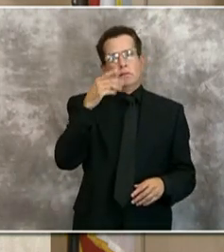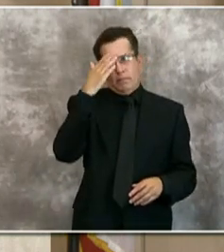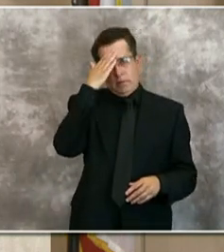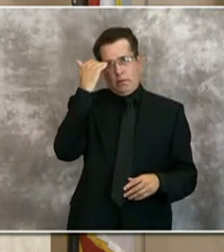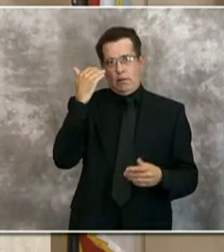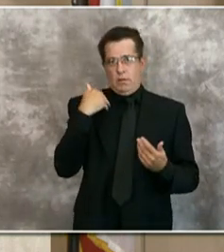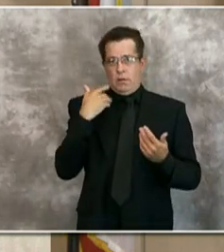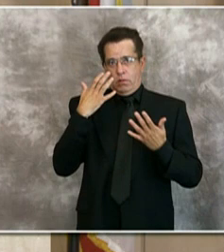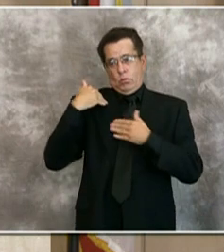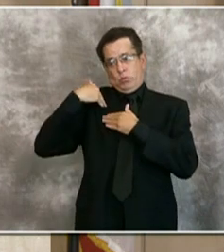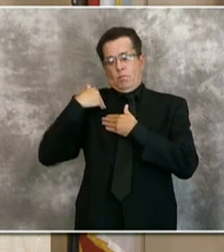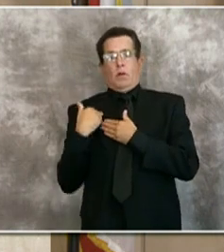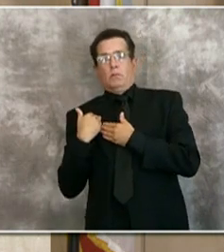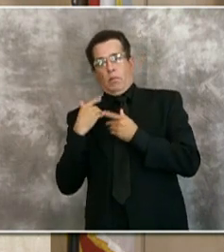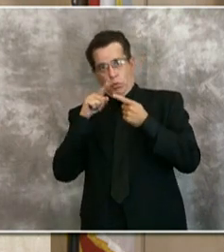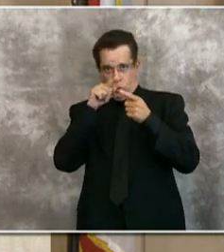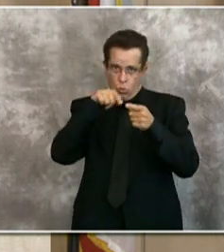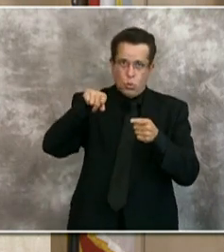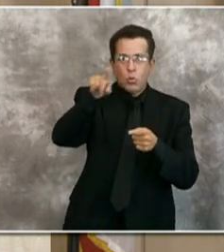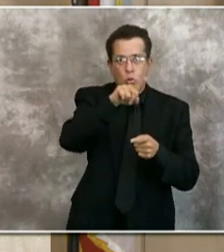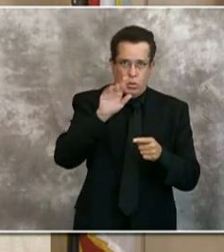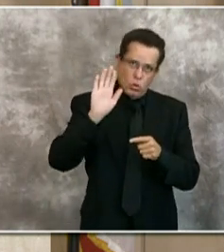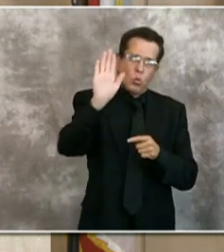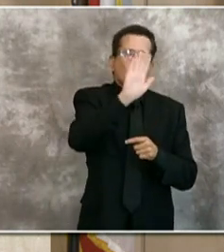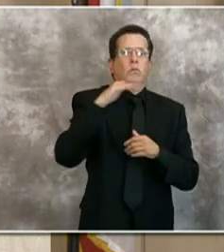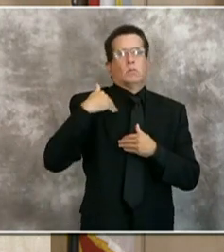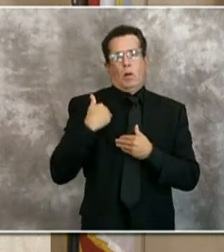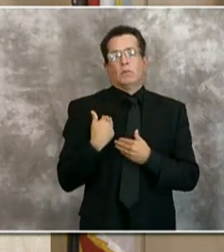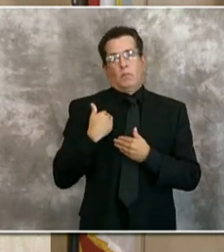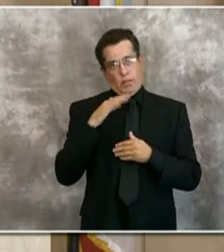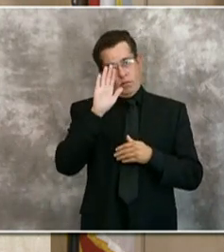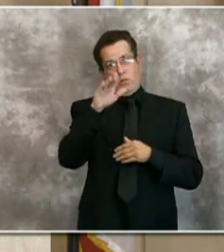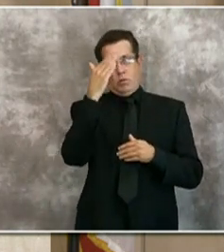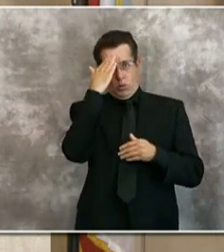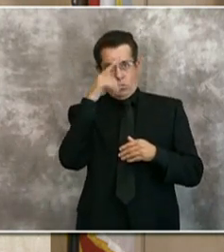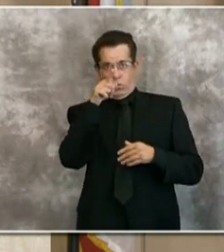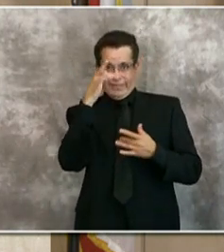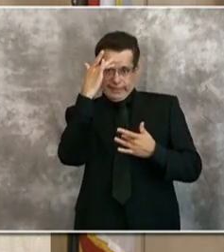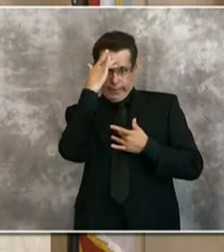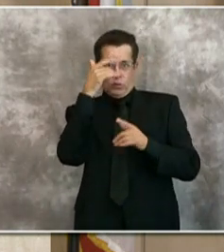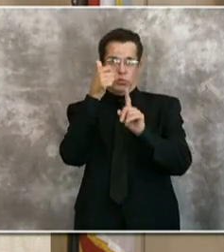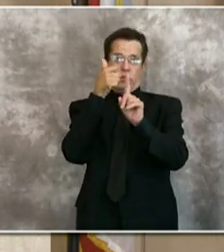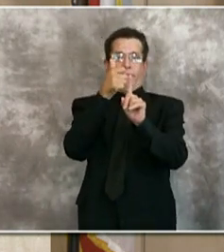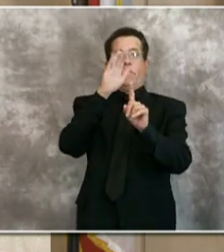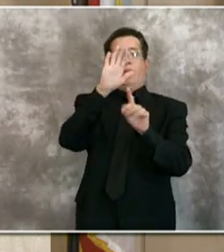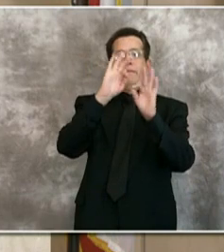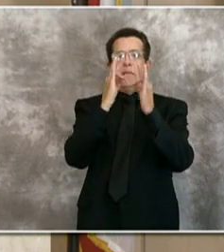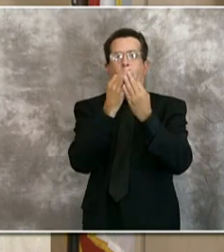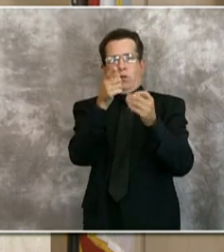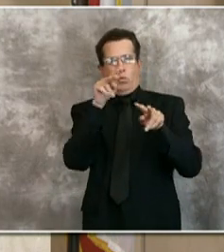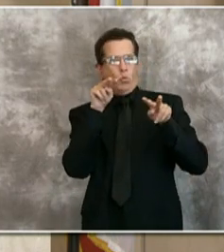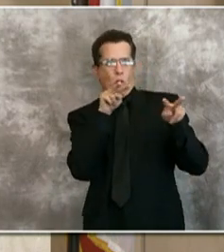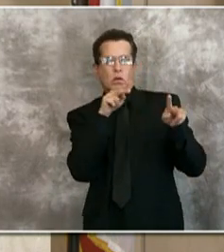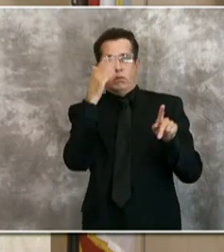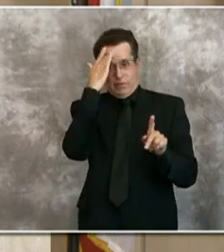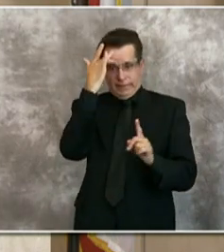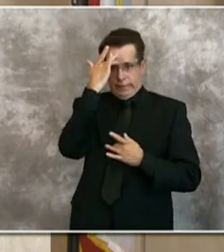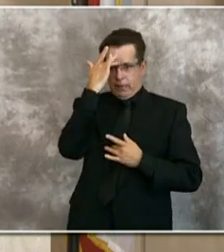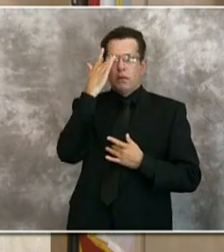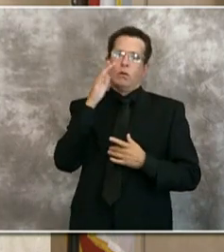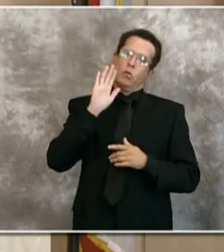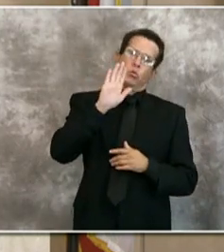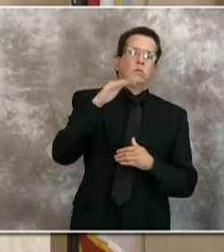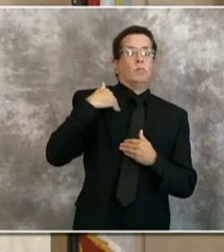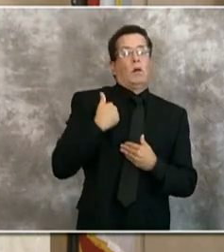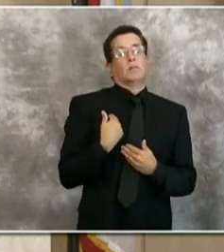takes emphasis on personal responsibility here to also take action when you know you're sick, when you know your test result, and you know who your contacts are.